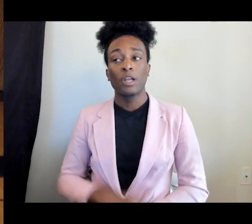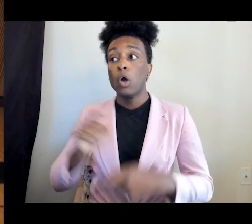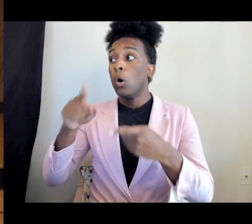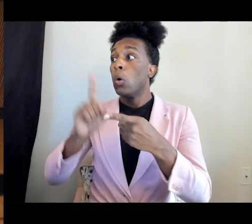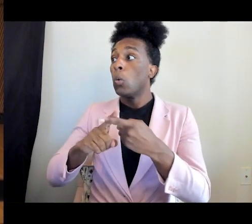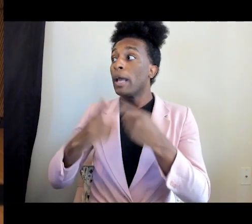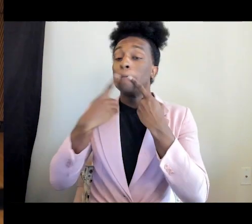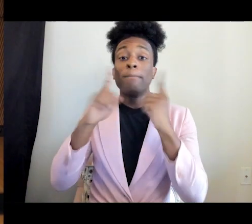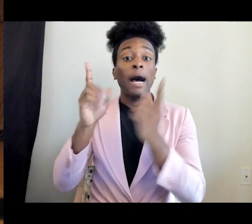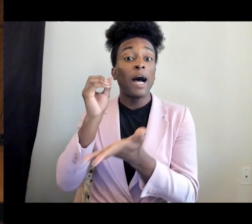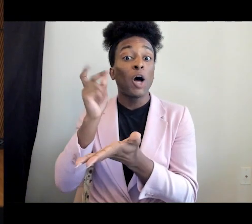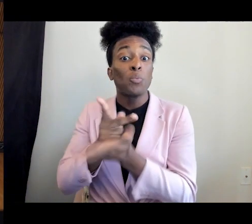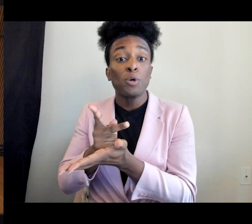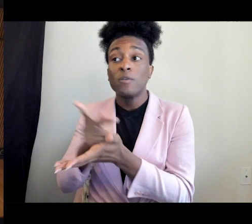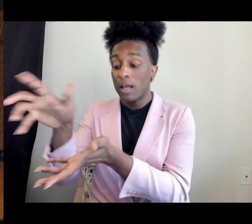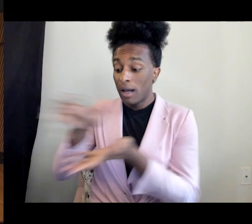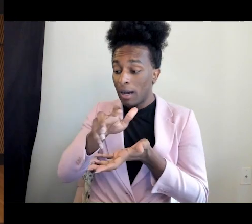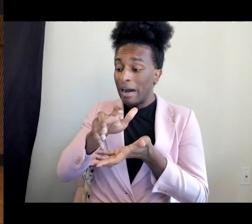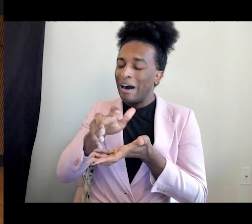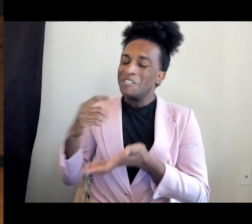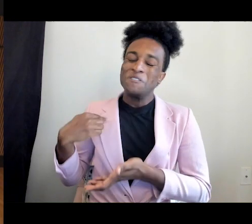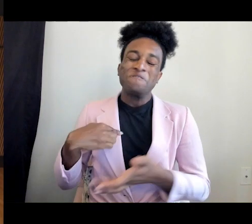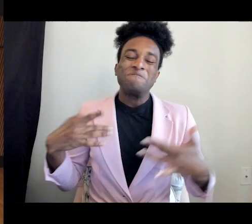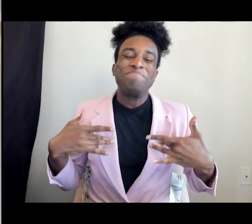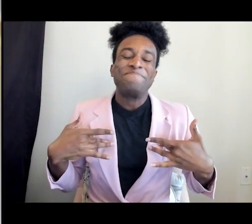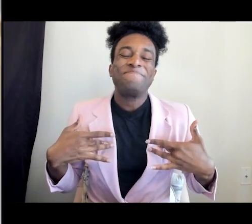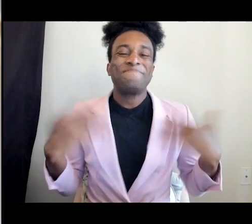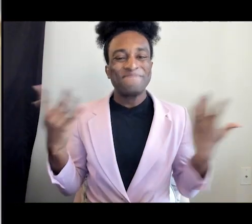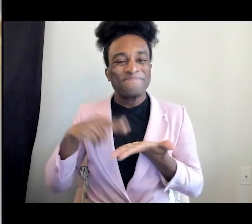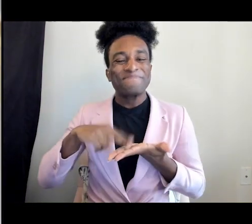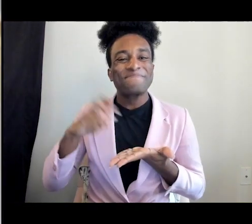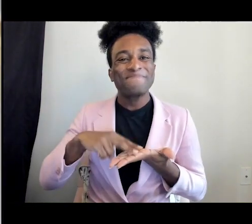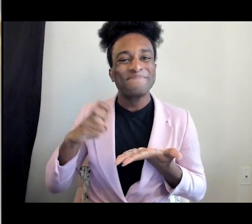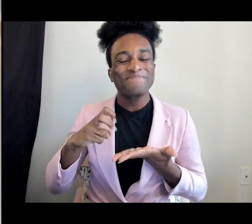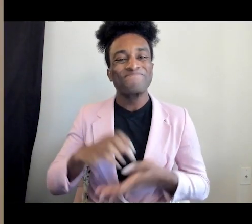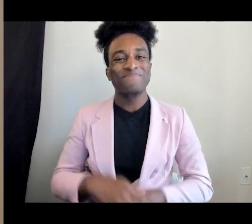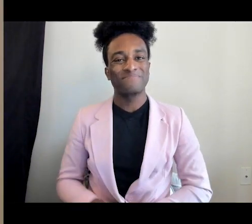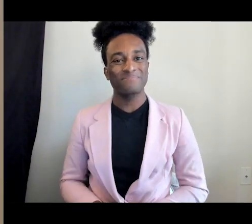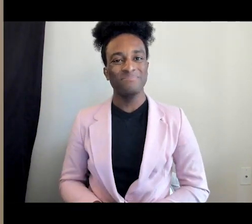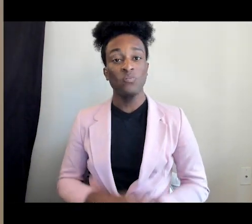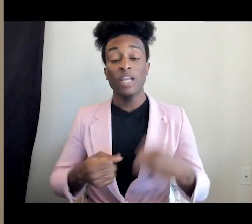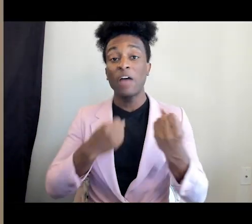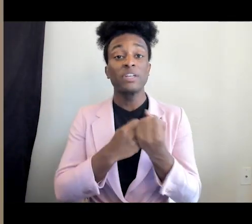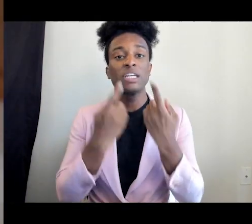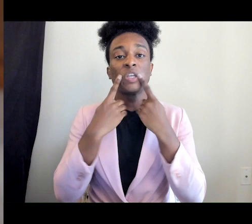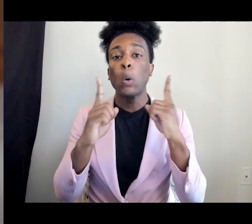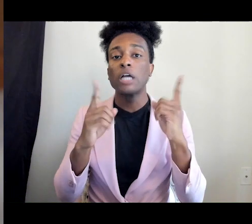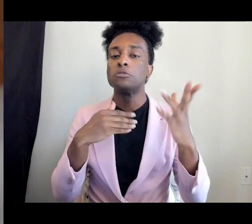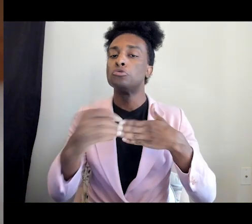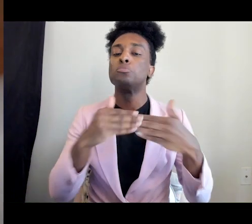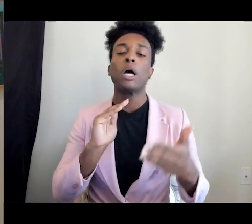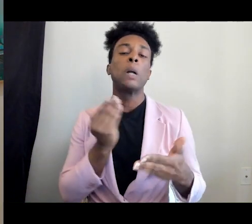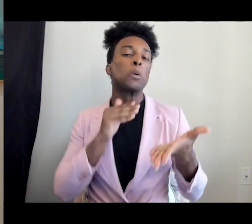We were absolutely thrilled to learn that we'd received a game-changing grant. Advocacy works, whether it's through